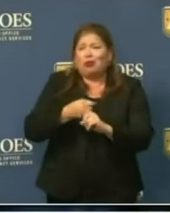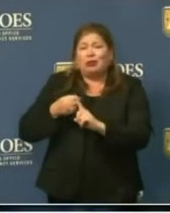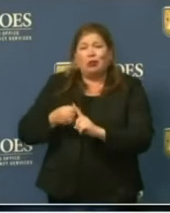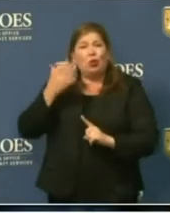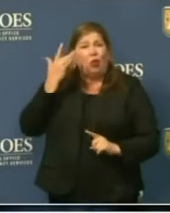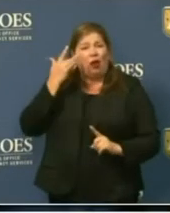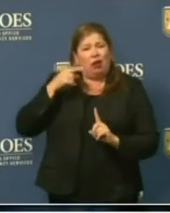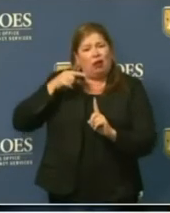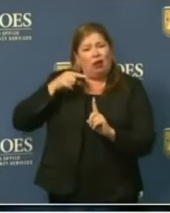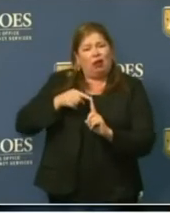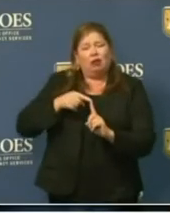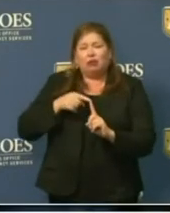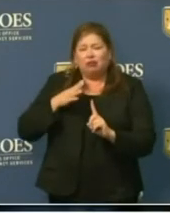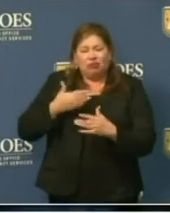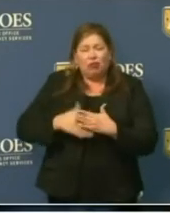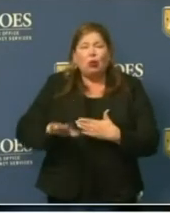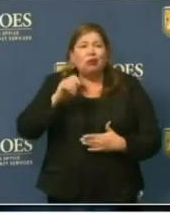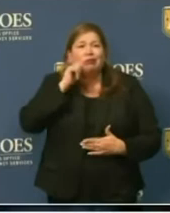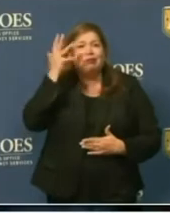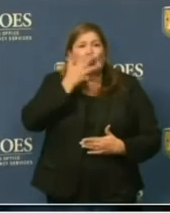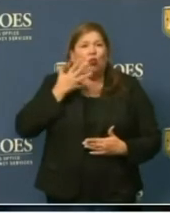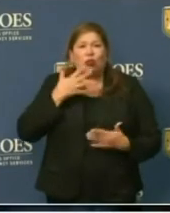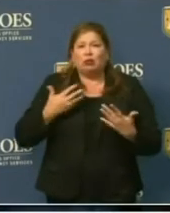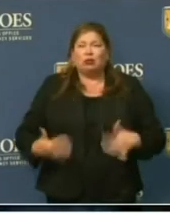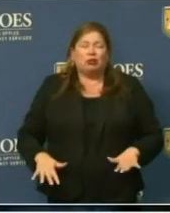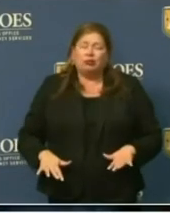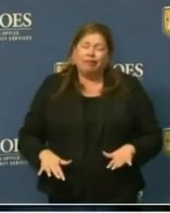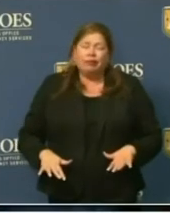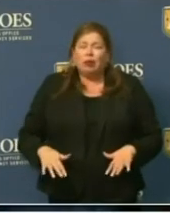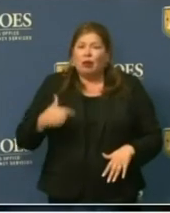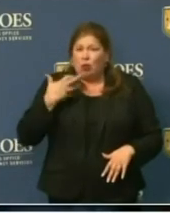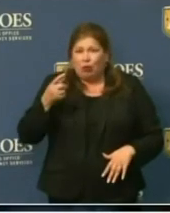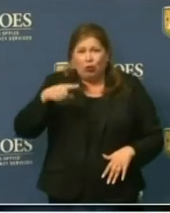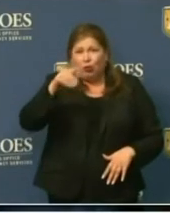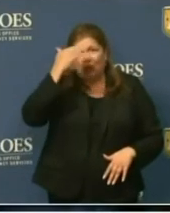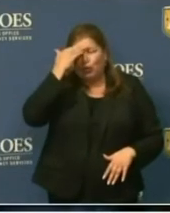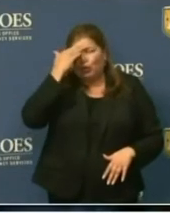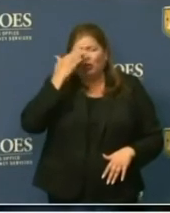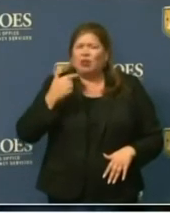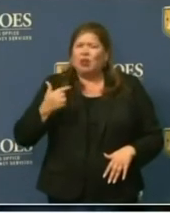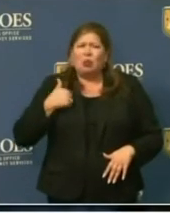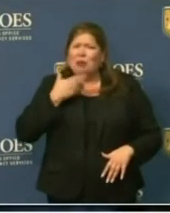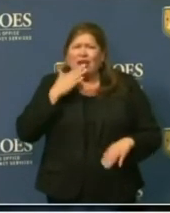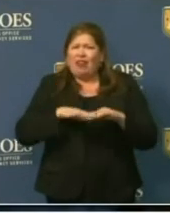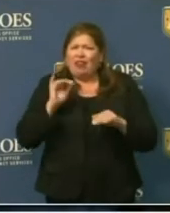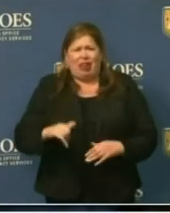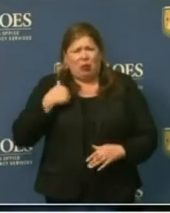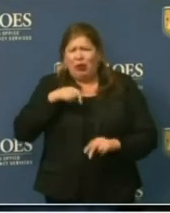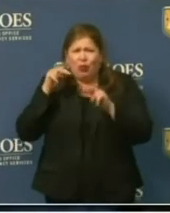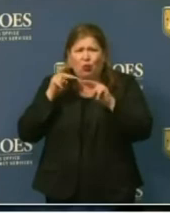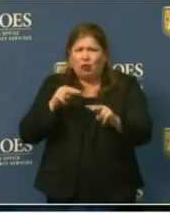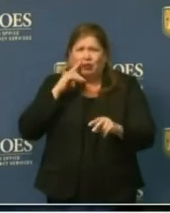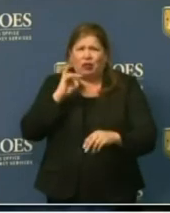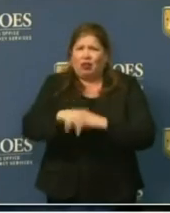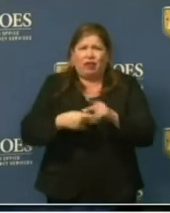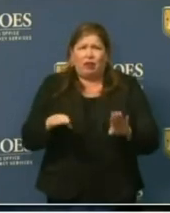basis of how they were born, the way they look. And I just want folks to know we are better than that. We are watching that.